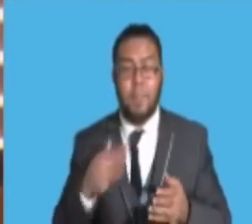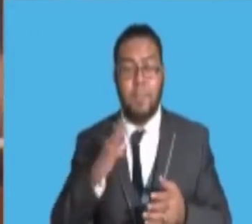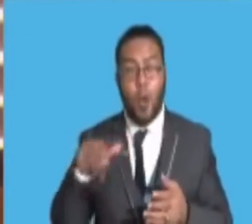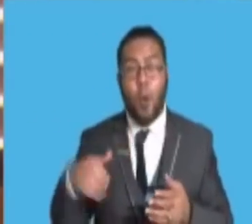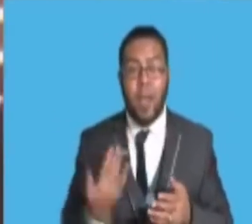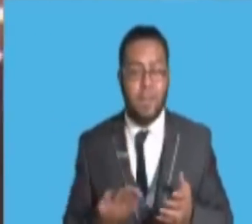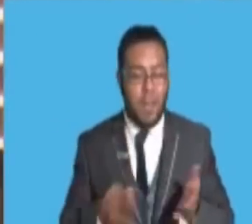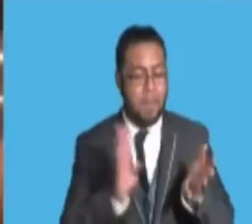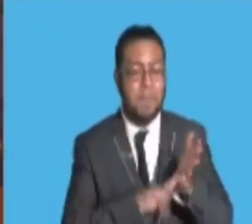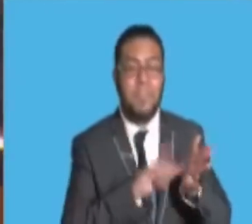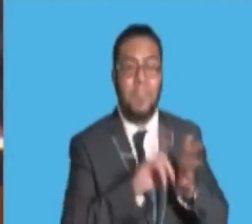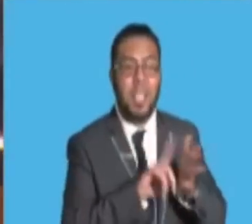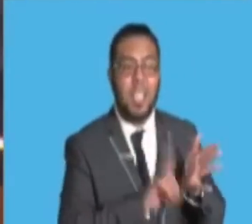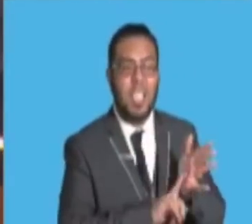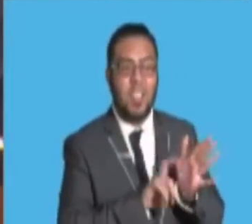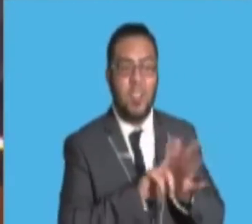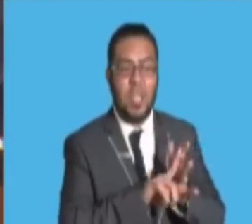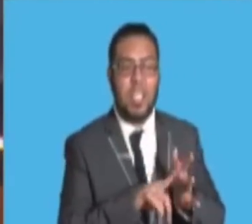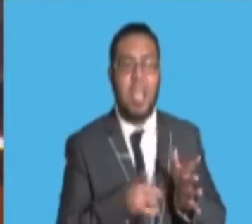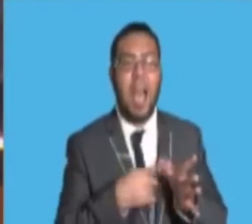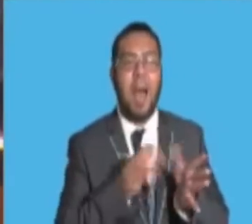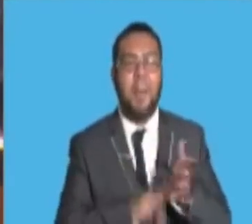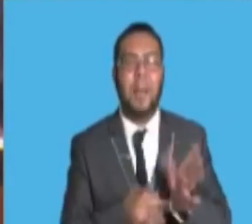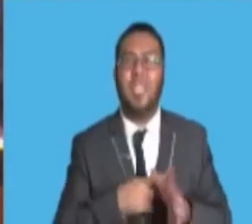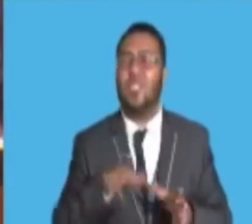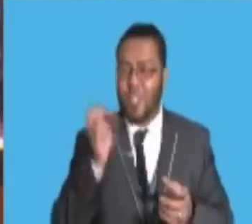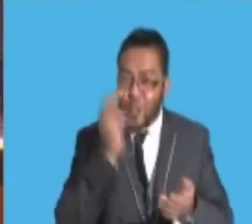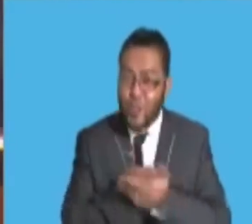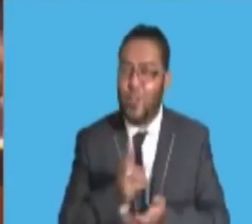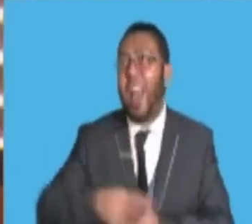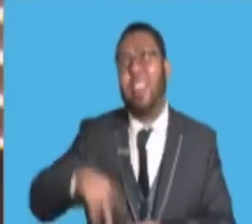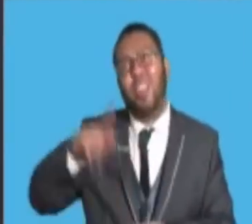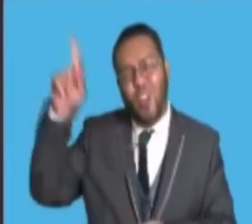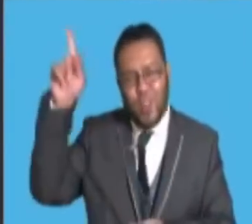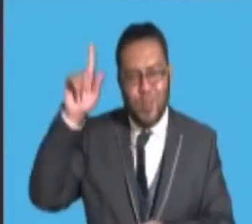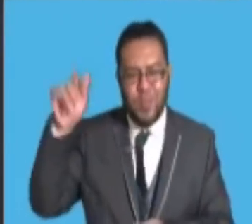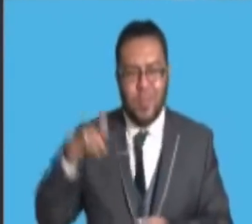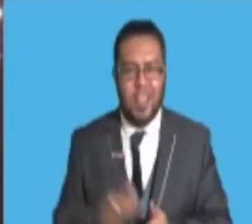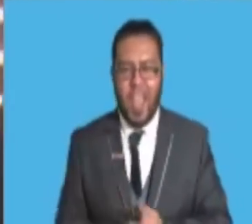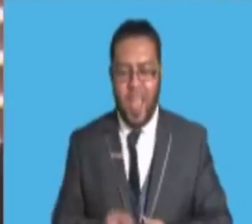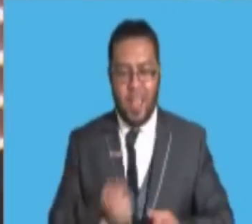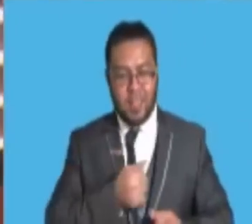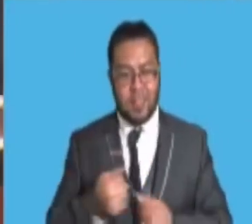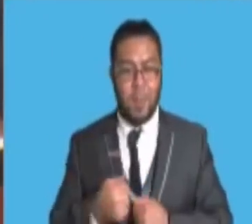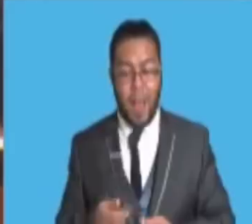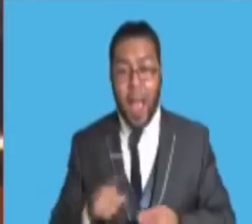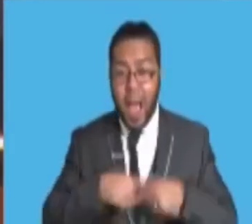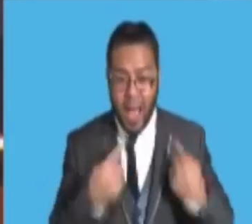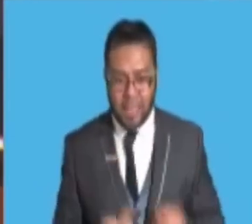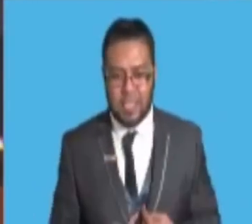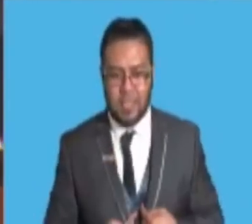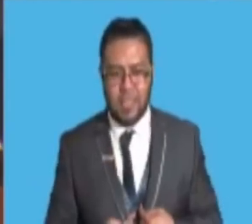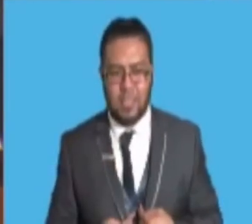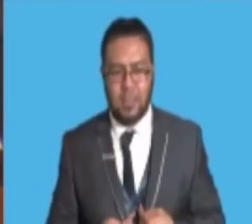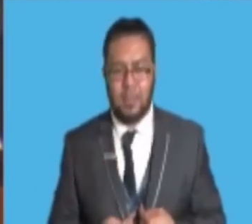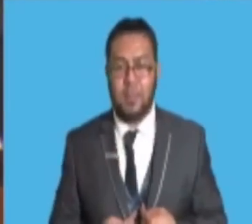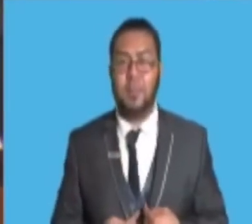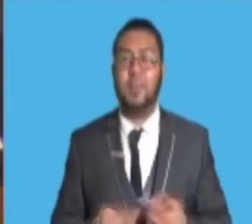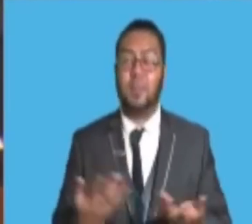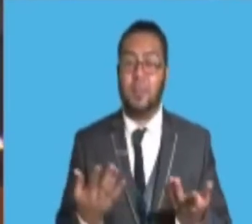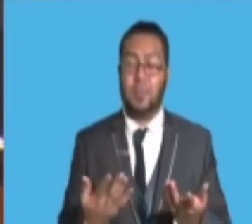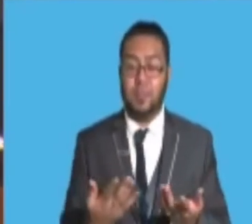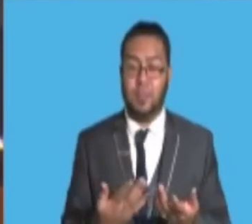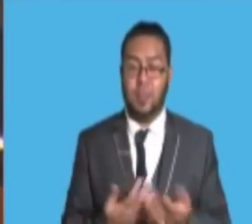my wife and she's here. She's a true Koivolo from Nabuda and Akorosule, a warrior at heart. My children, Rokutukana Tale, Roksau and